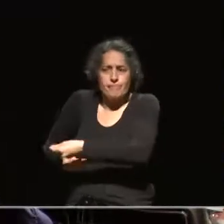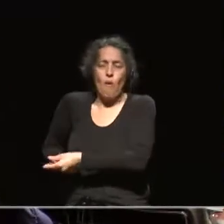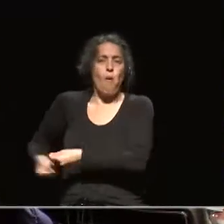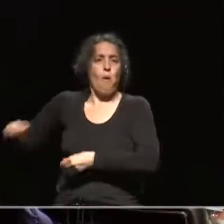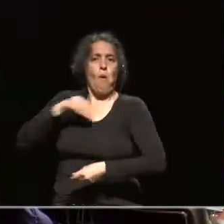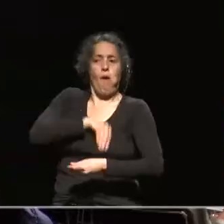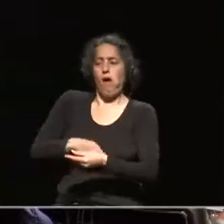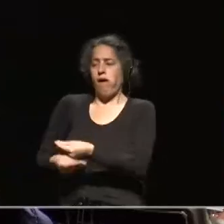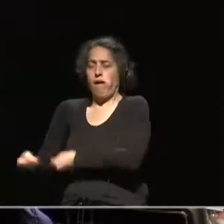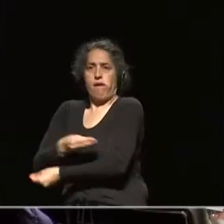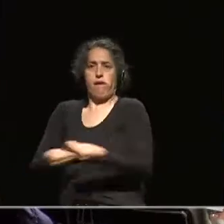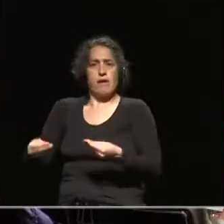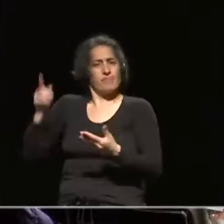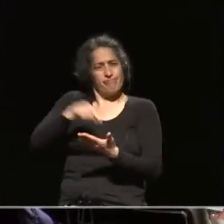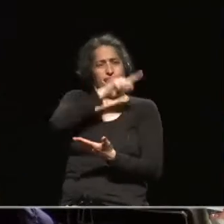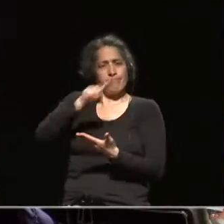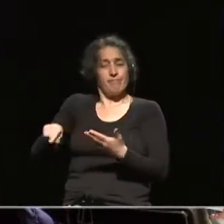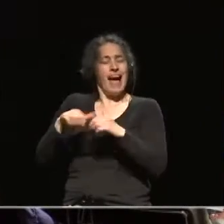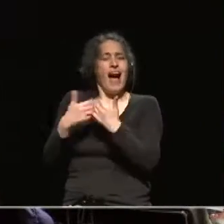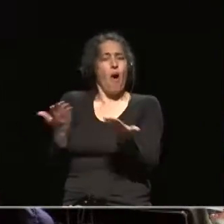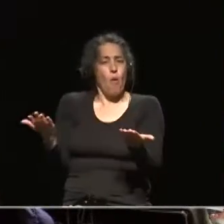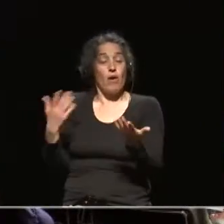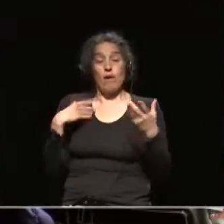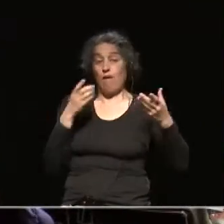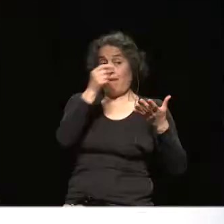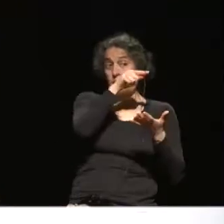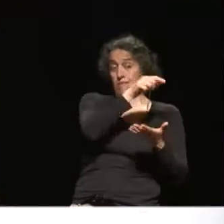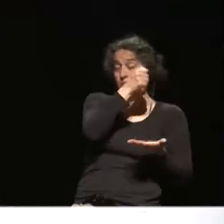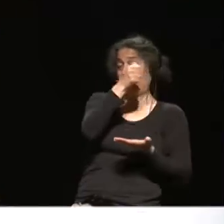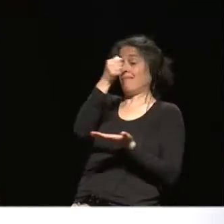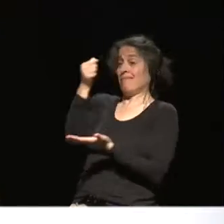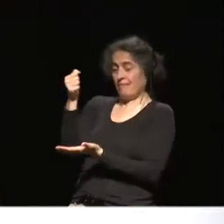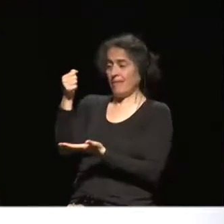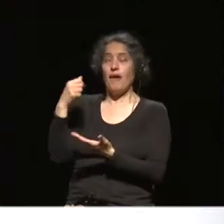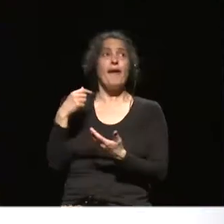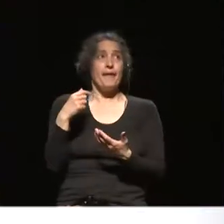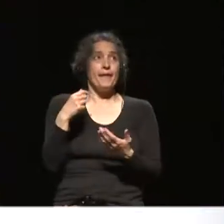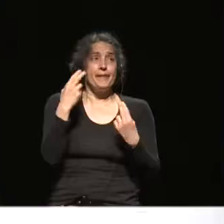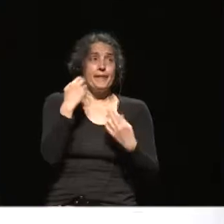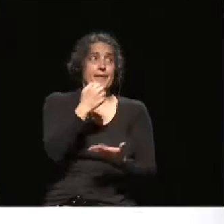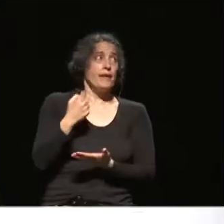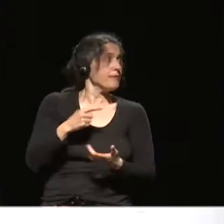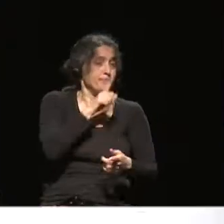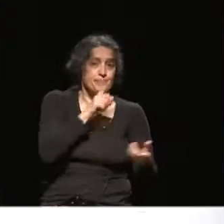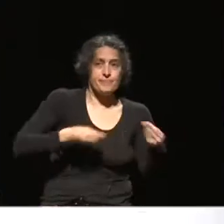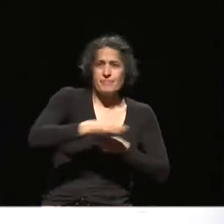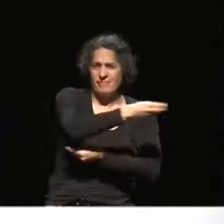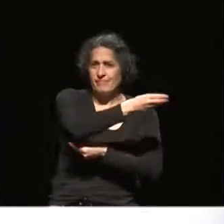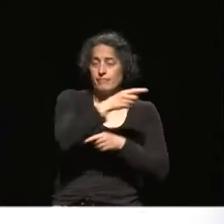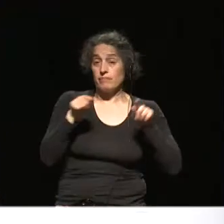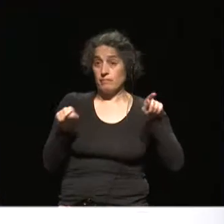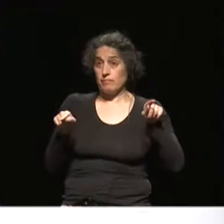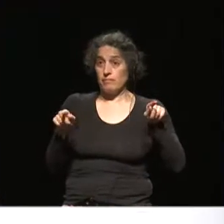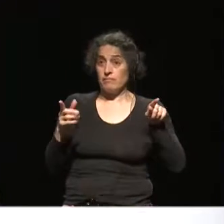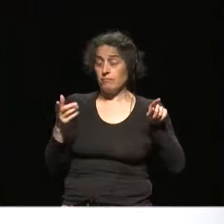apart from the fact that you have a corruptor and a corrupted, that's true. I think the first question we should address in relation to African